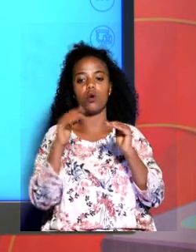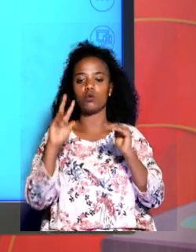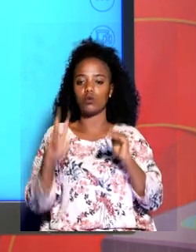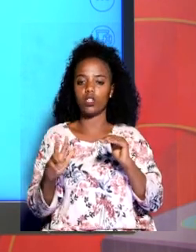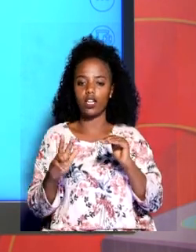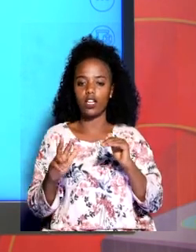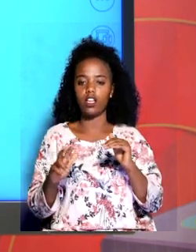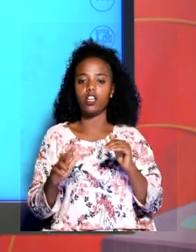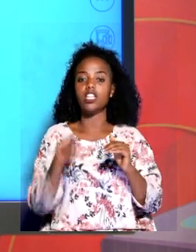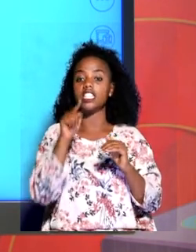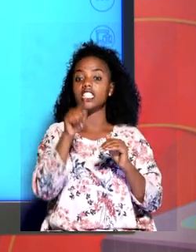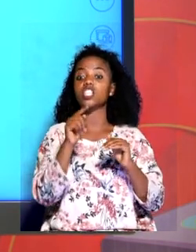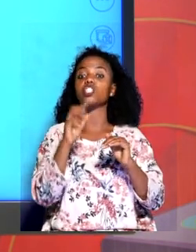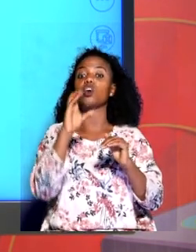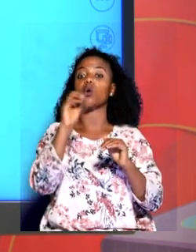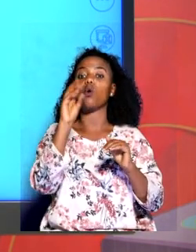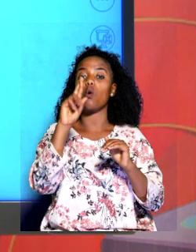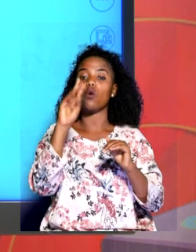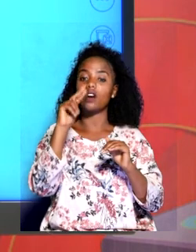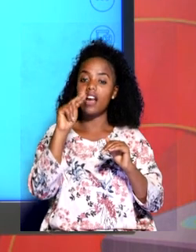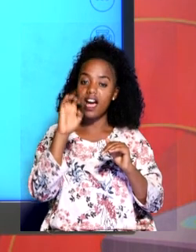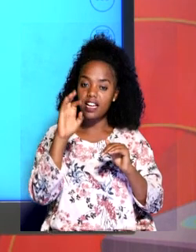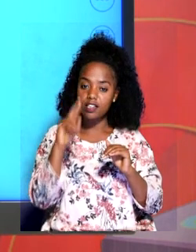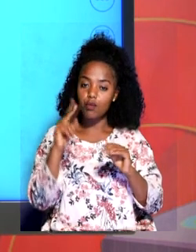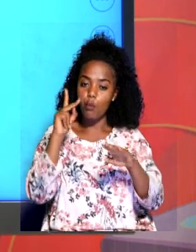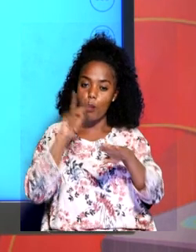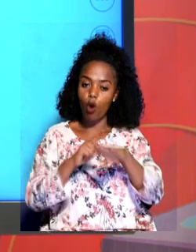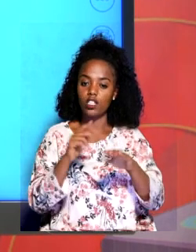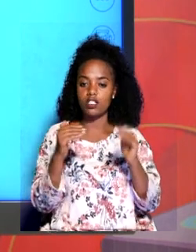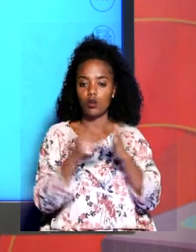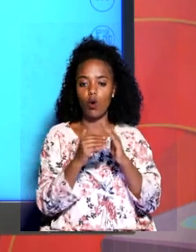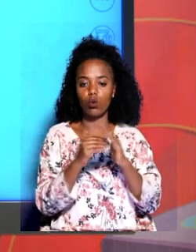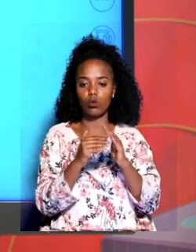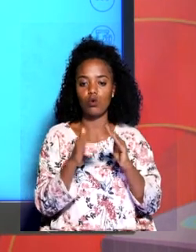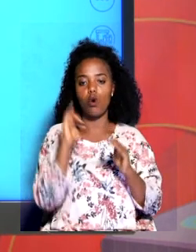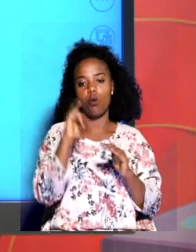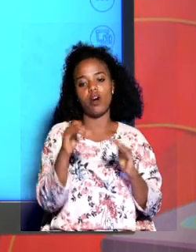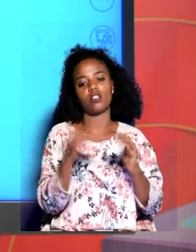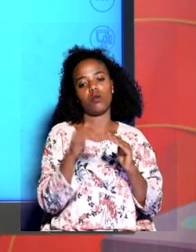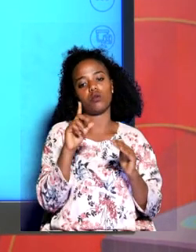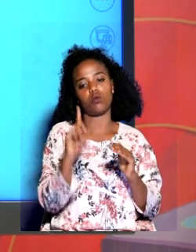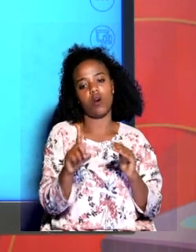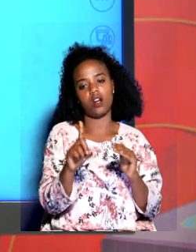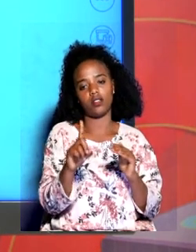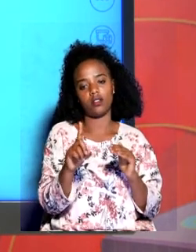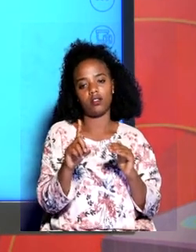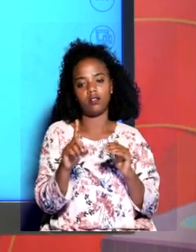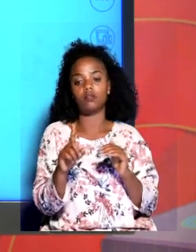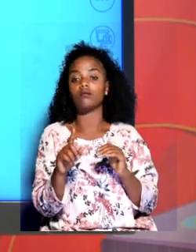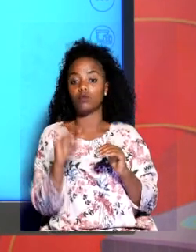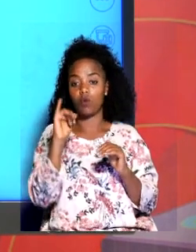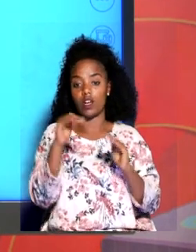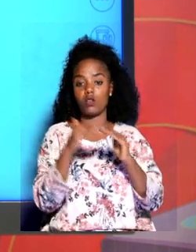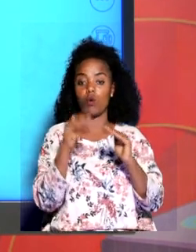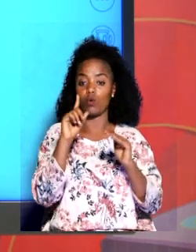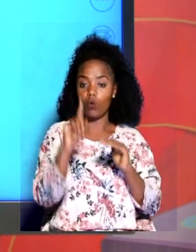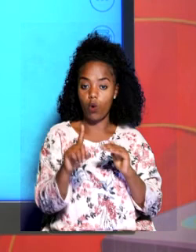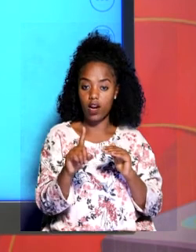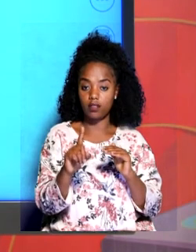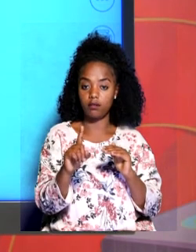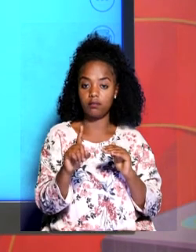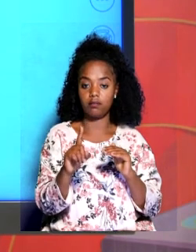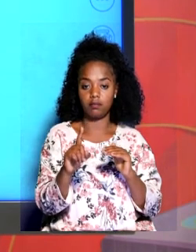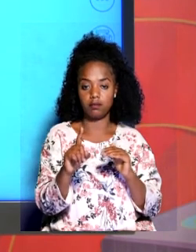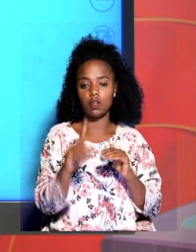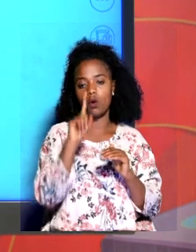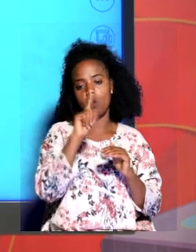coordinate of this point will be y is 1, When y is 1, you can find x is equal to